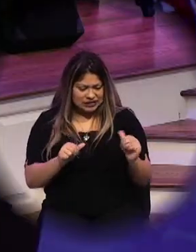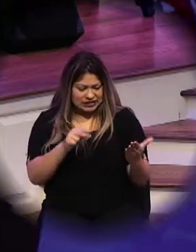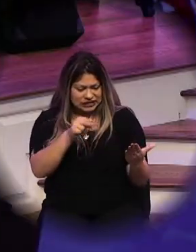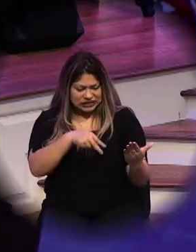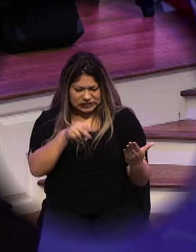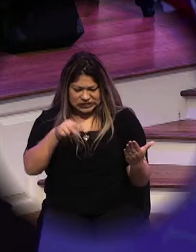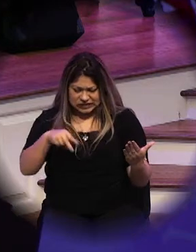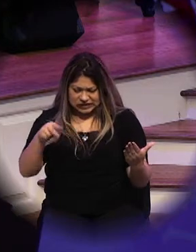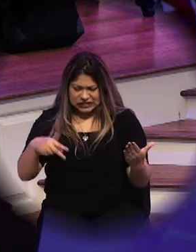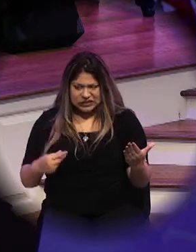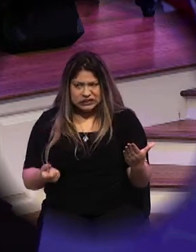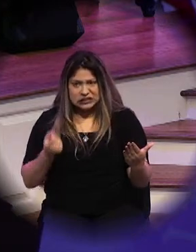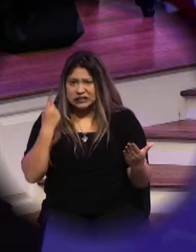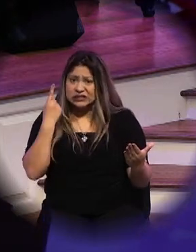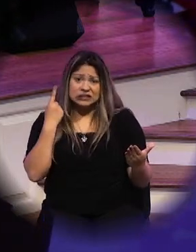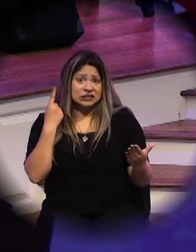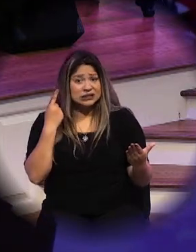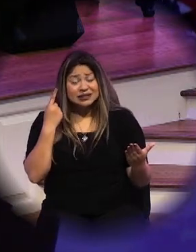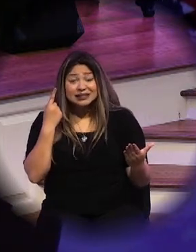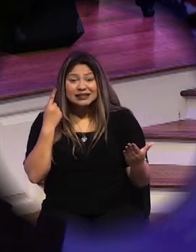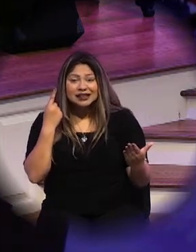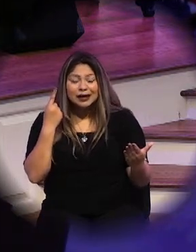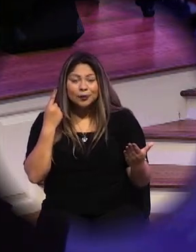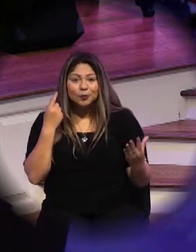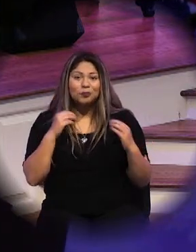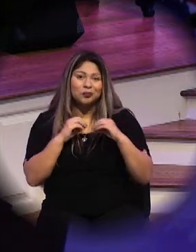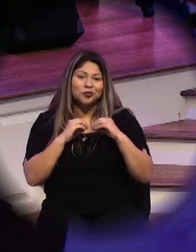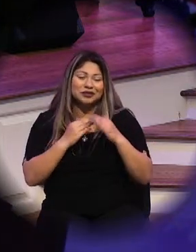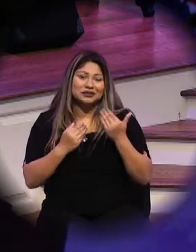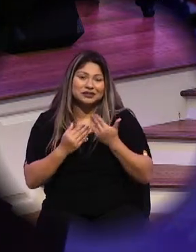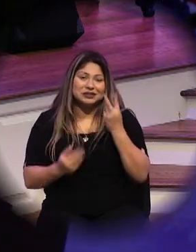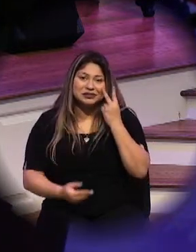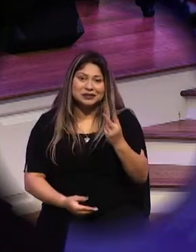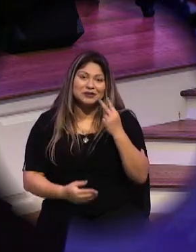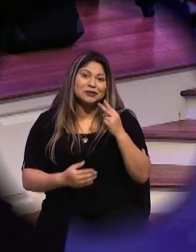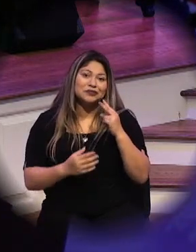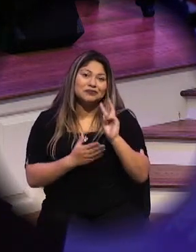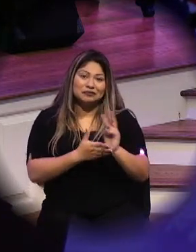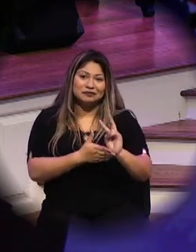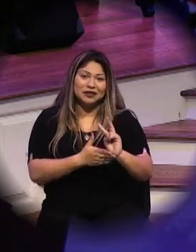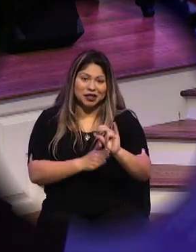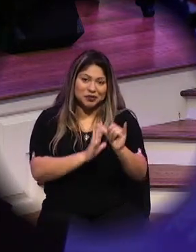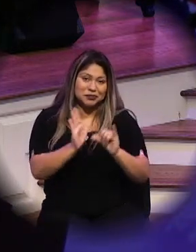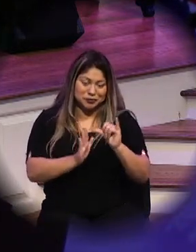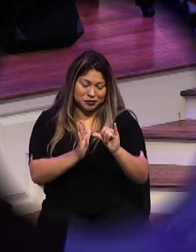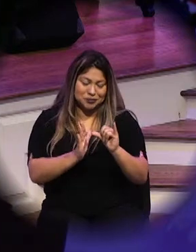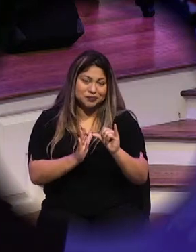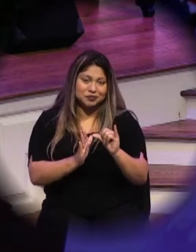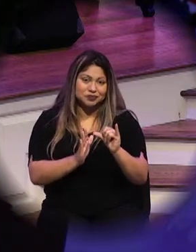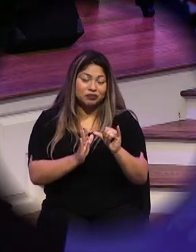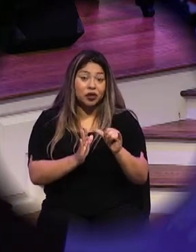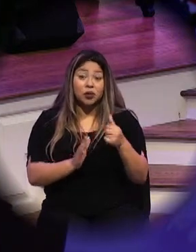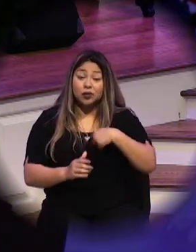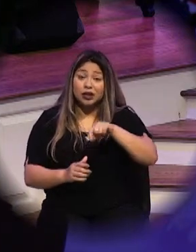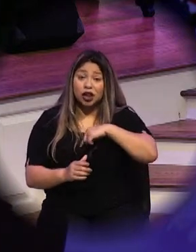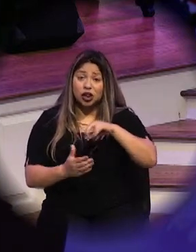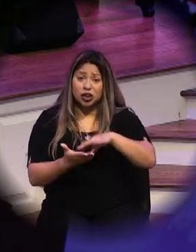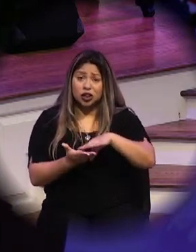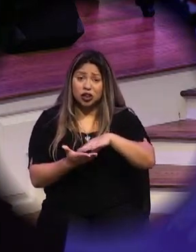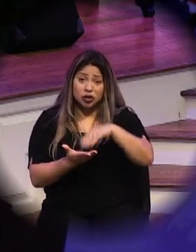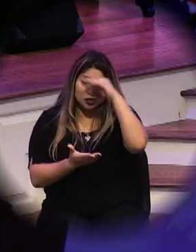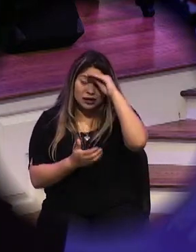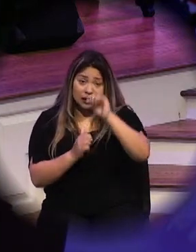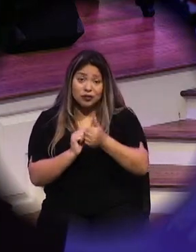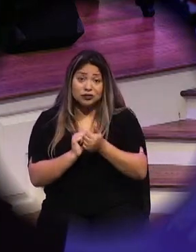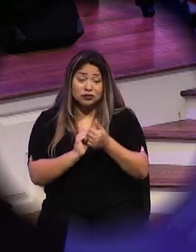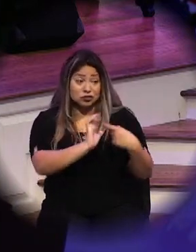in all of life. C.S. Lewis talked about this fact ages ago when he said, we learn by someone showing us how to do something.